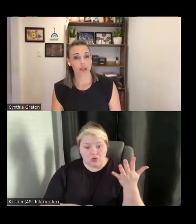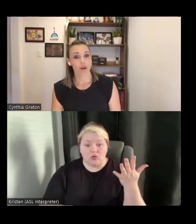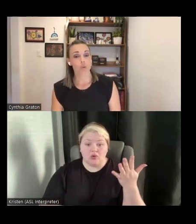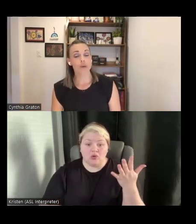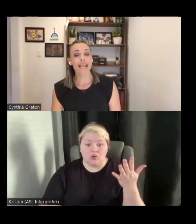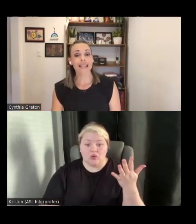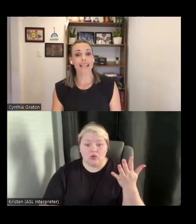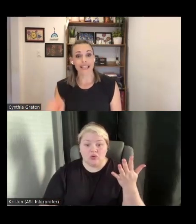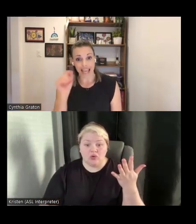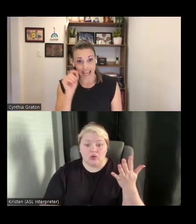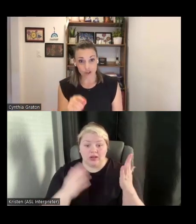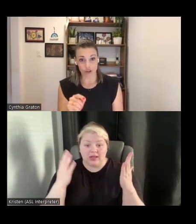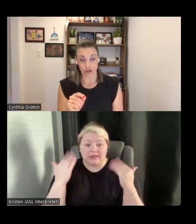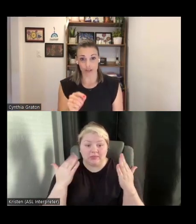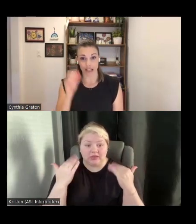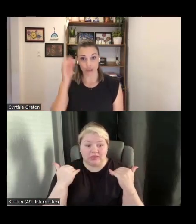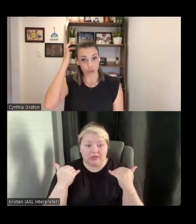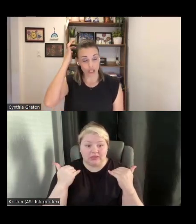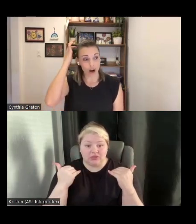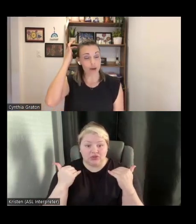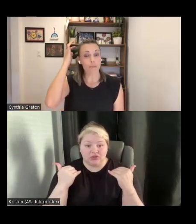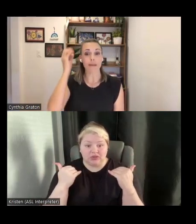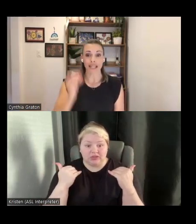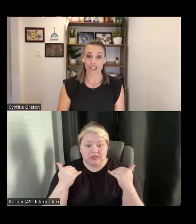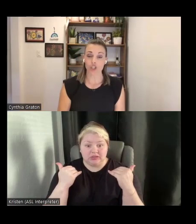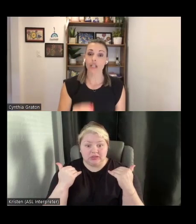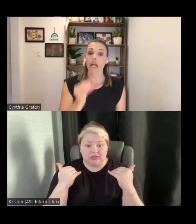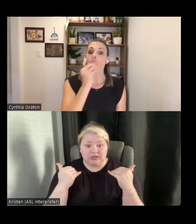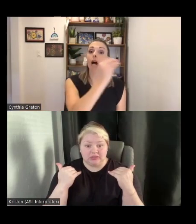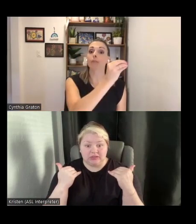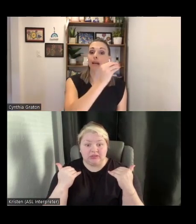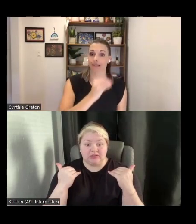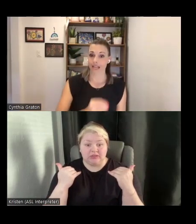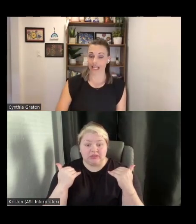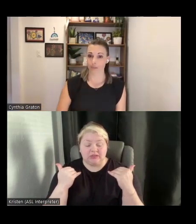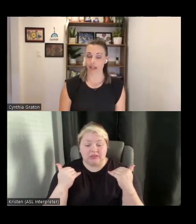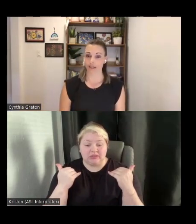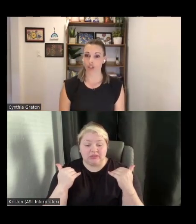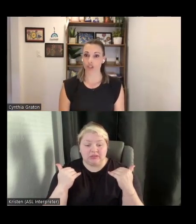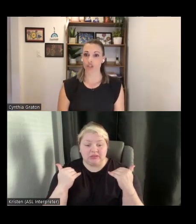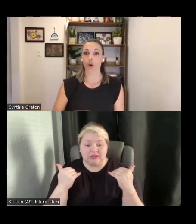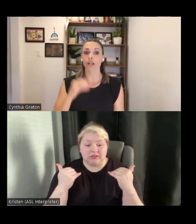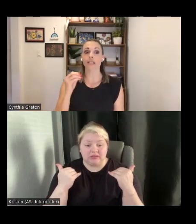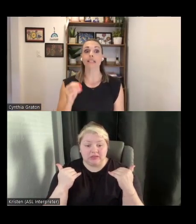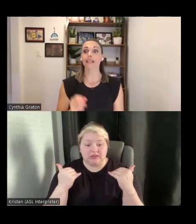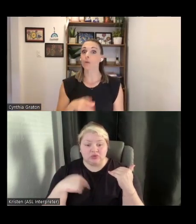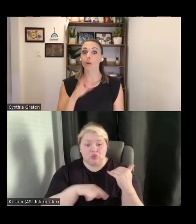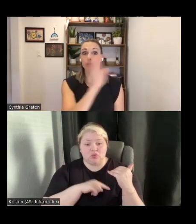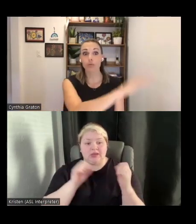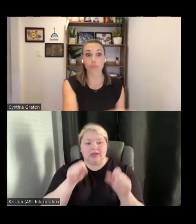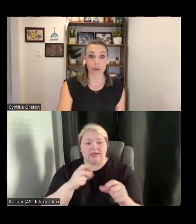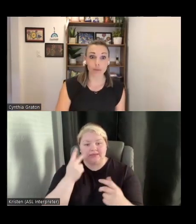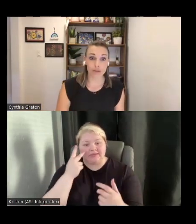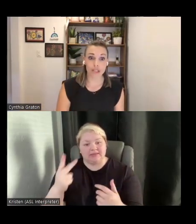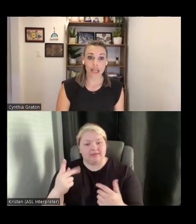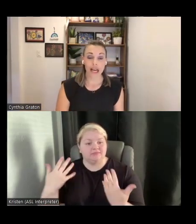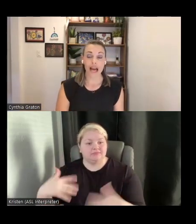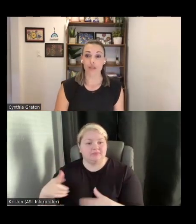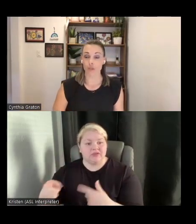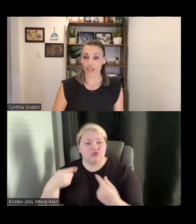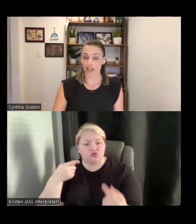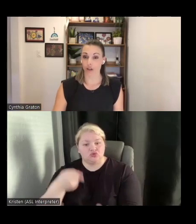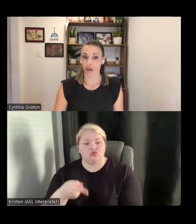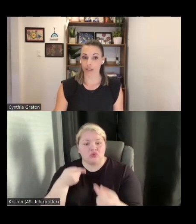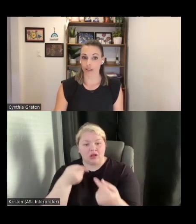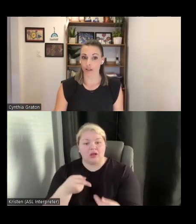meet, we can then ensure that we are managing unmet expectations or dealing with blue bubbles,